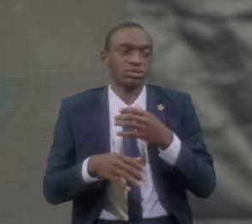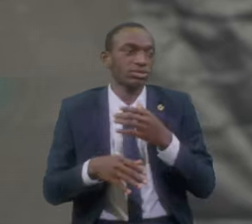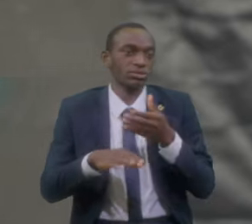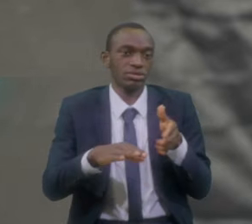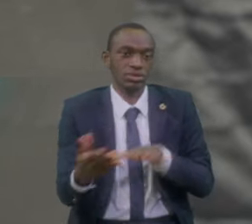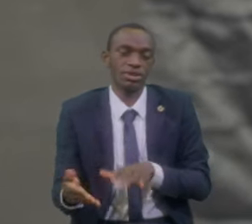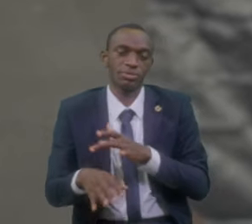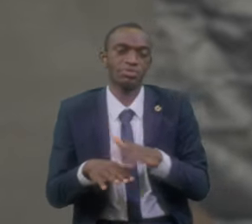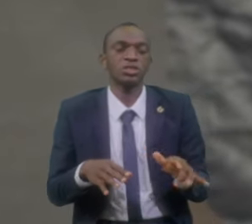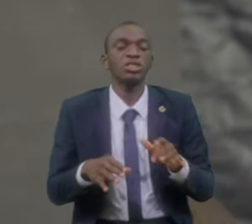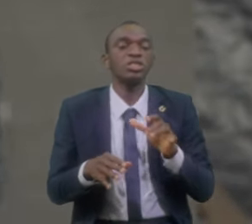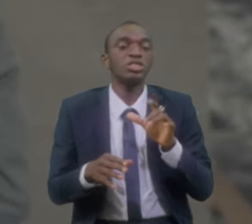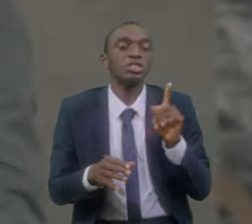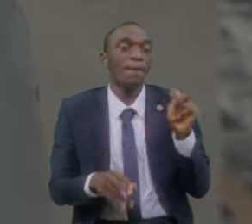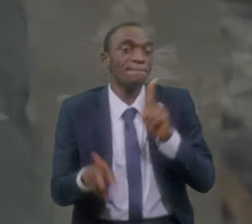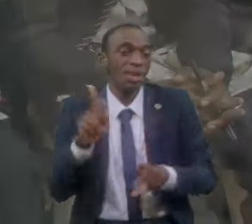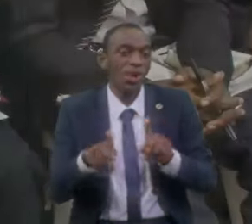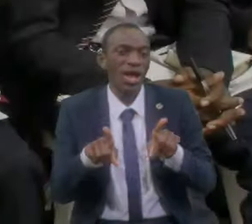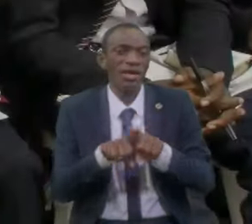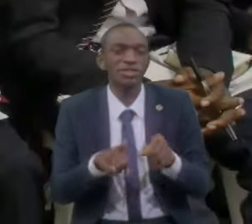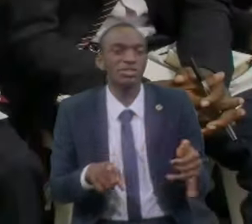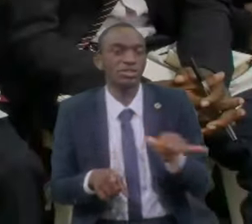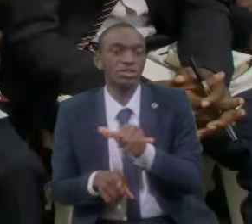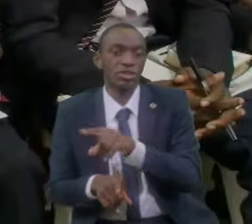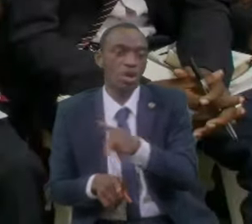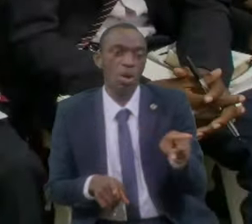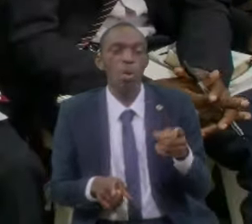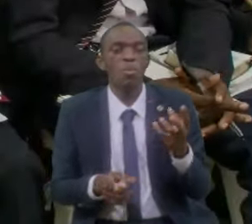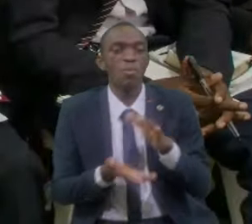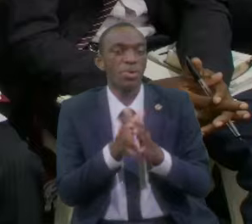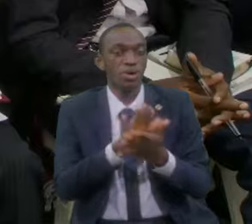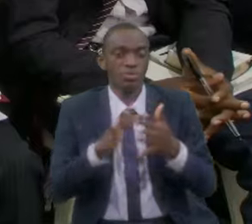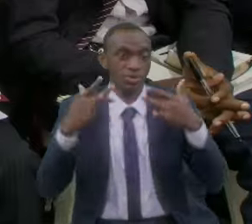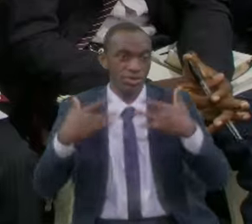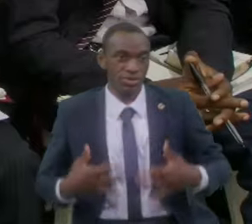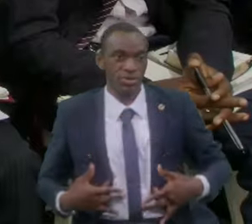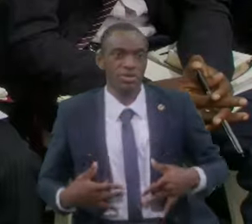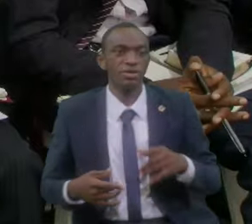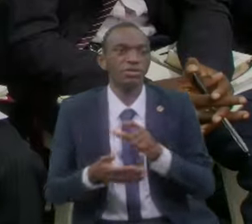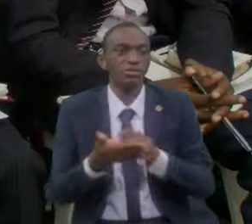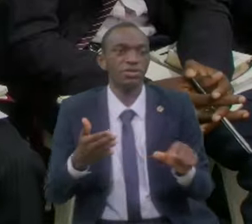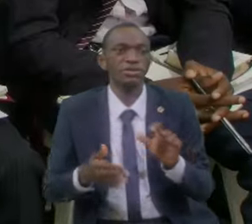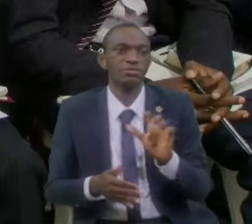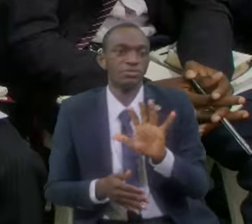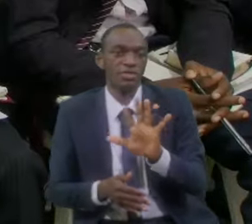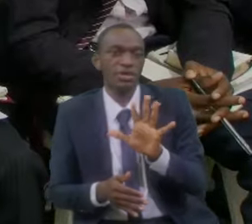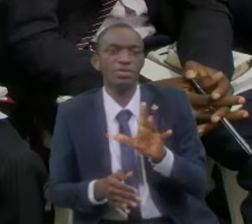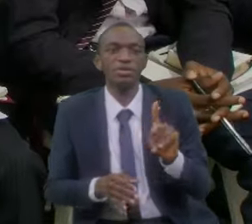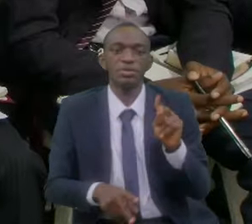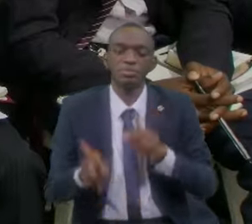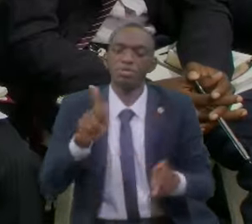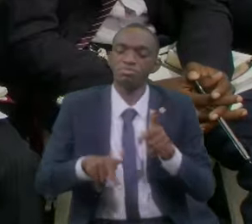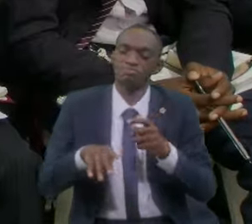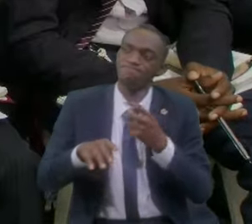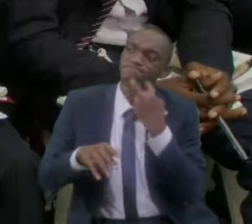were discouraged, look at verse 5. In verse 5, and the people speak against